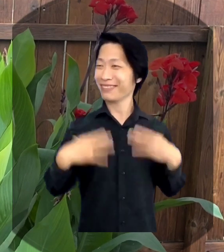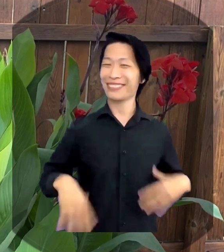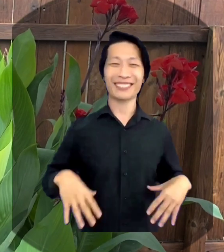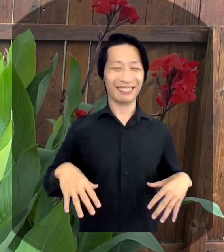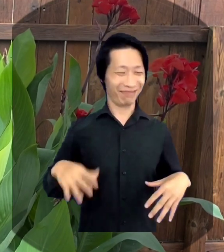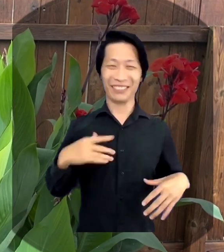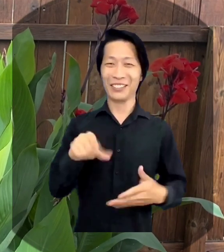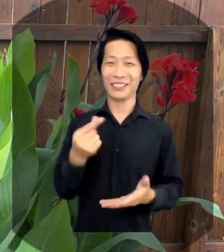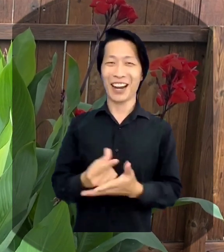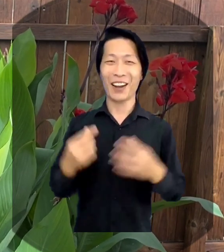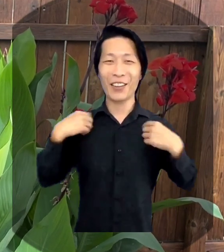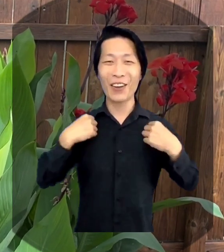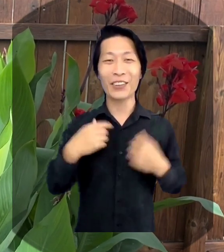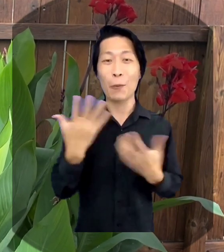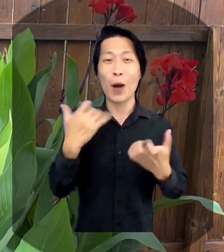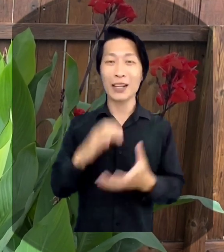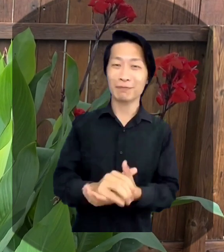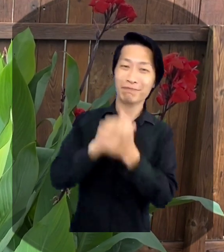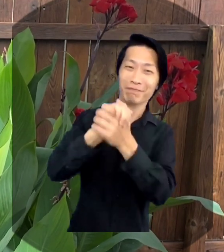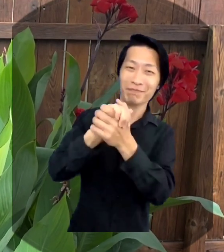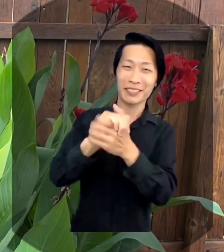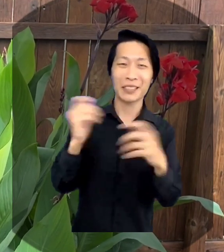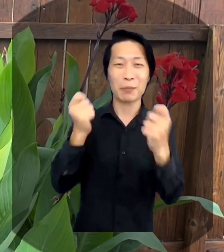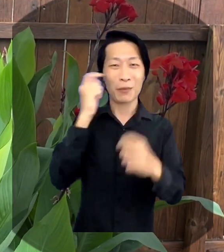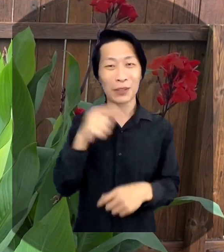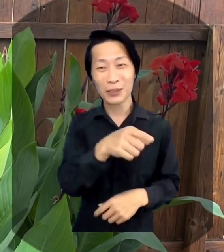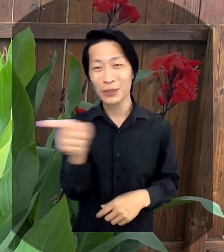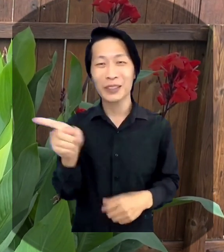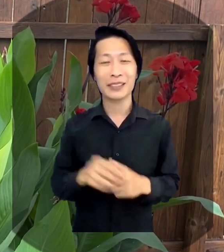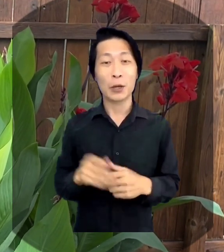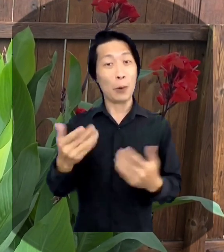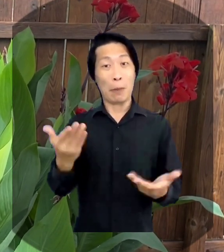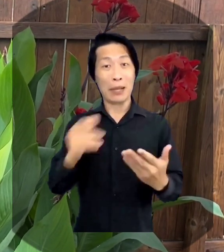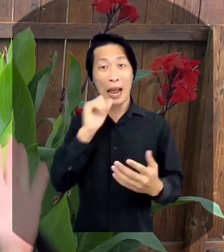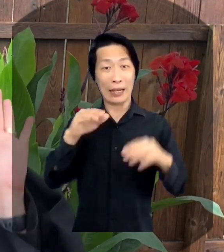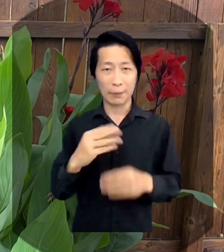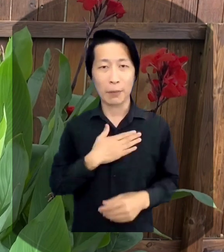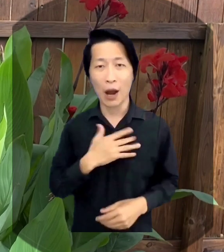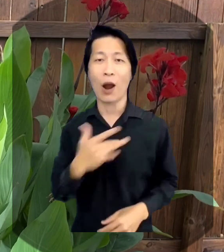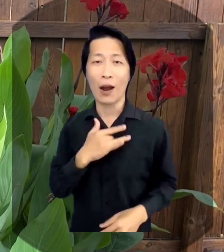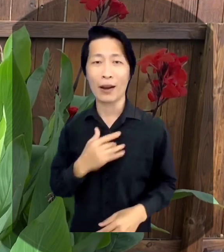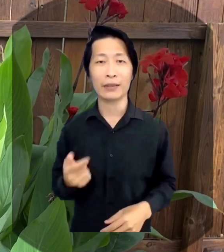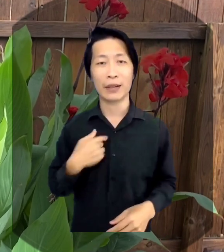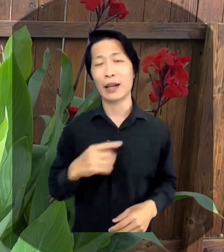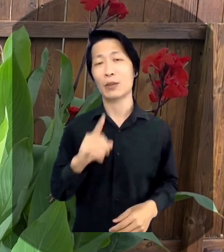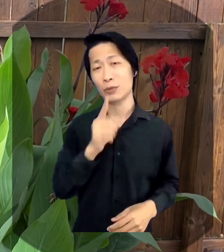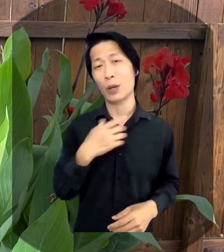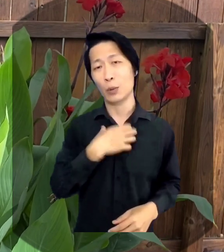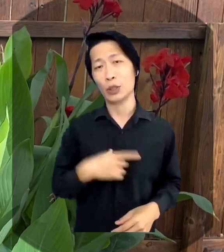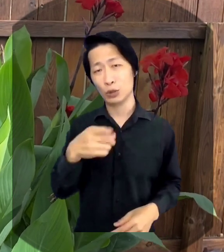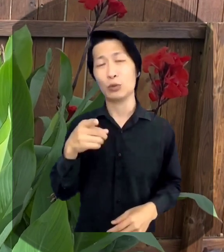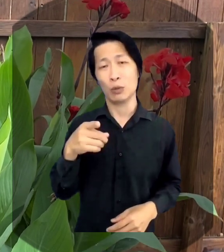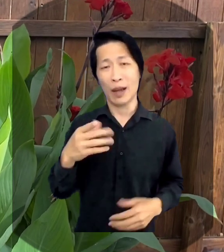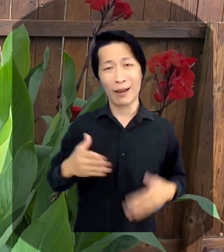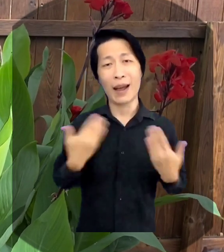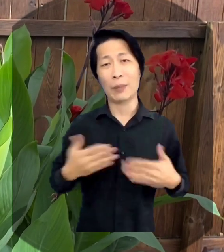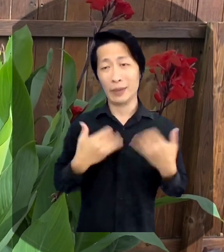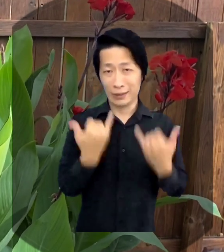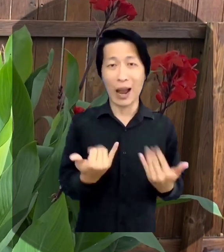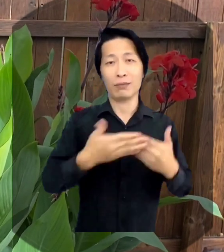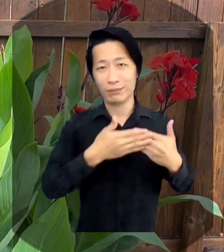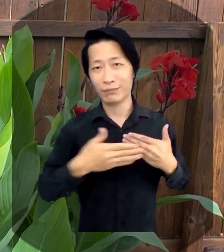able to recognize that you have gained a privilege today. We have all graduated from the University of Texas at Austin, one of the best universities in not only